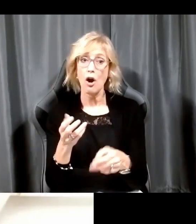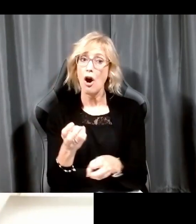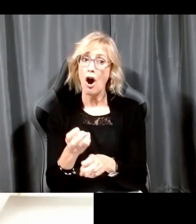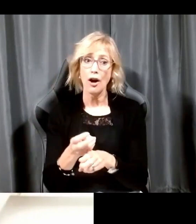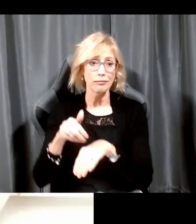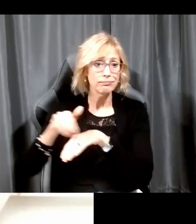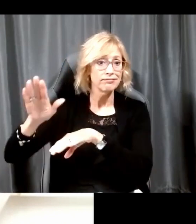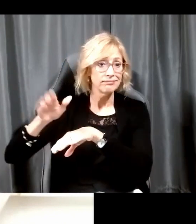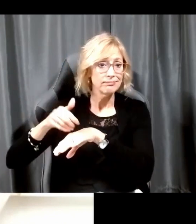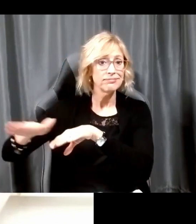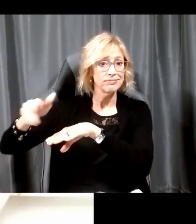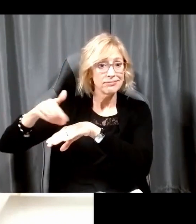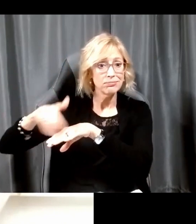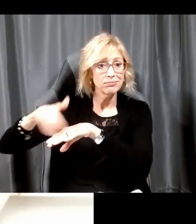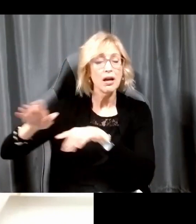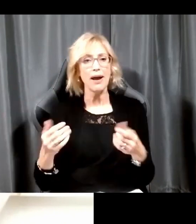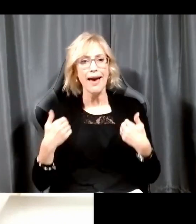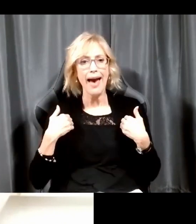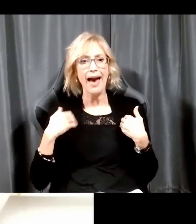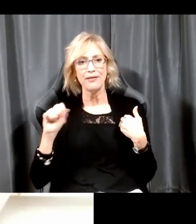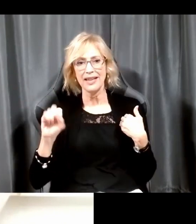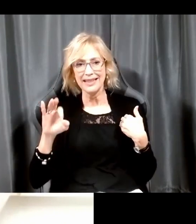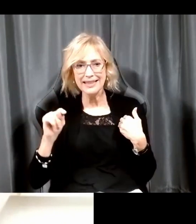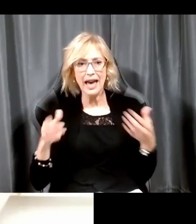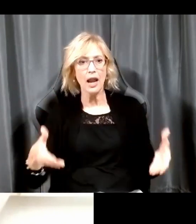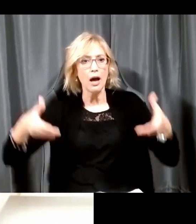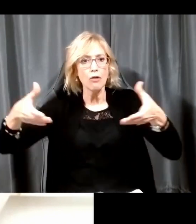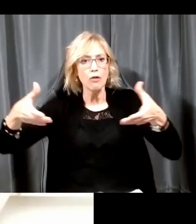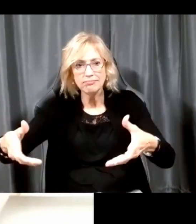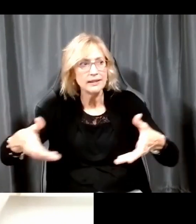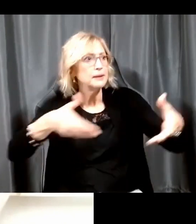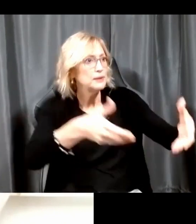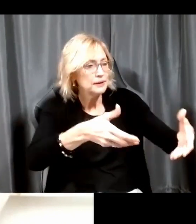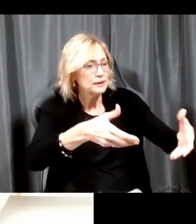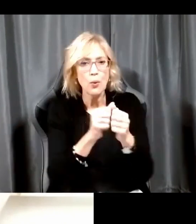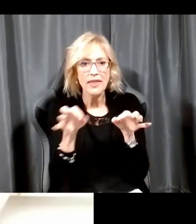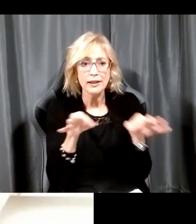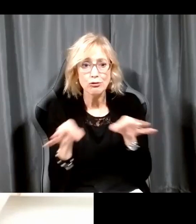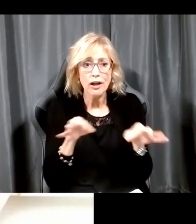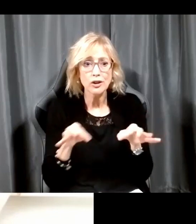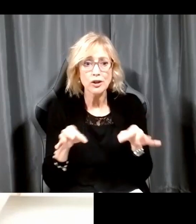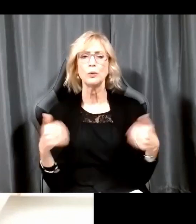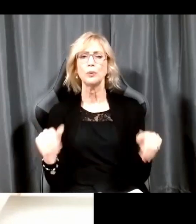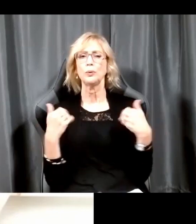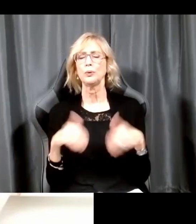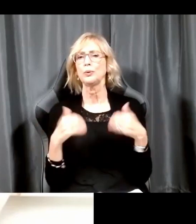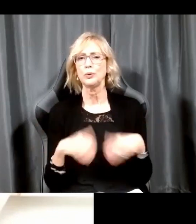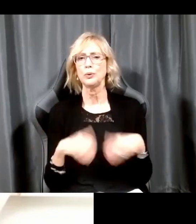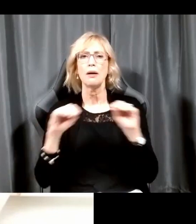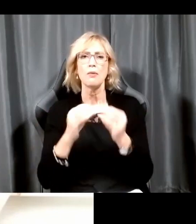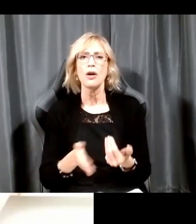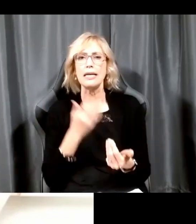them. But having these complete sets to be able to go out with the instructions and so forth just made it a lot easier for